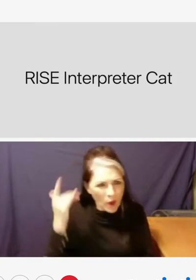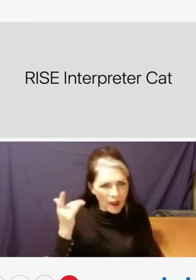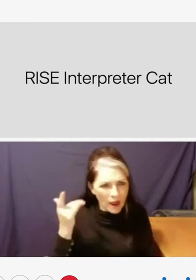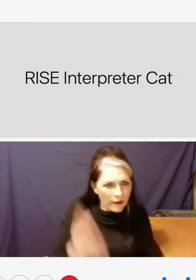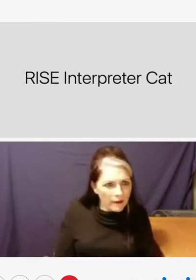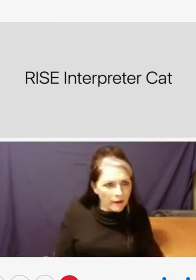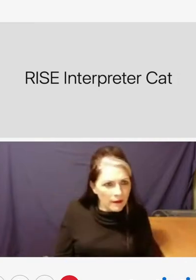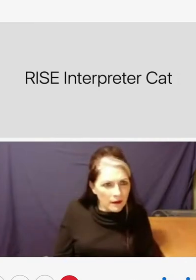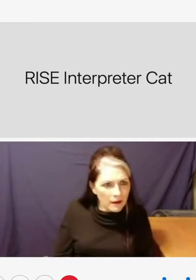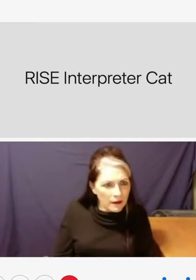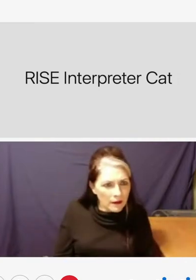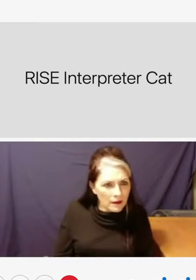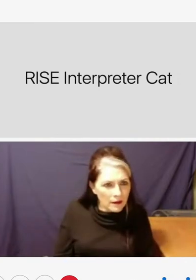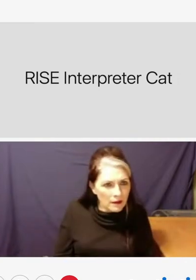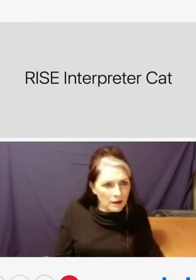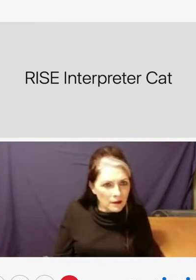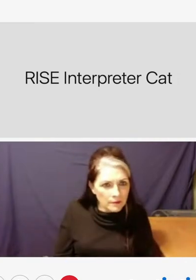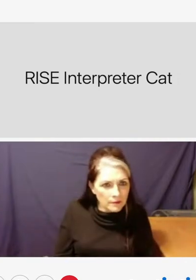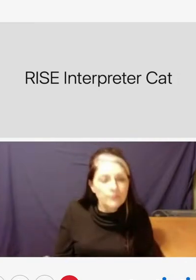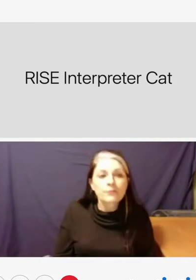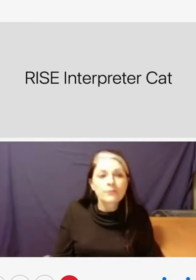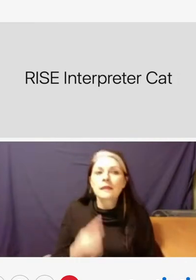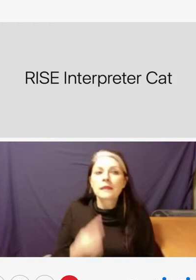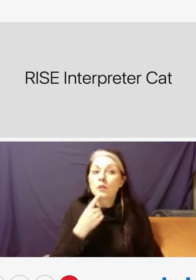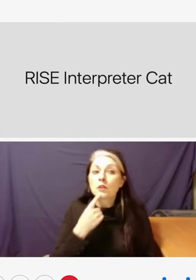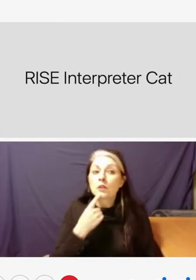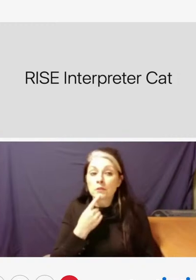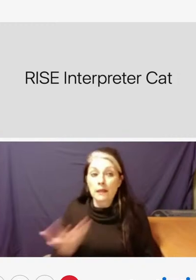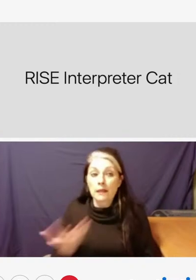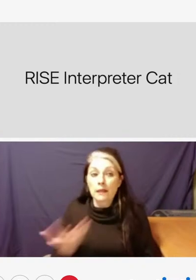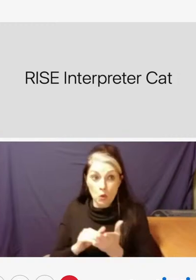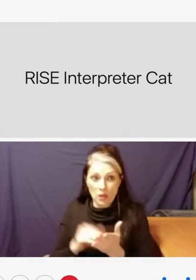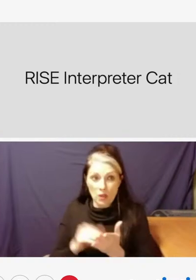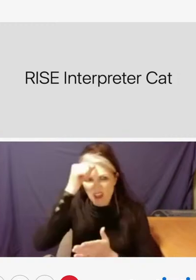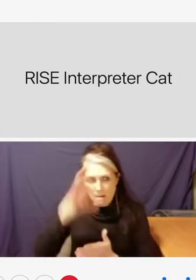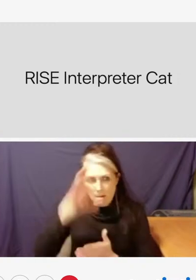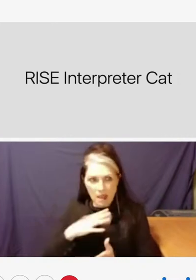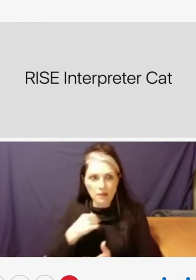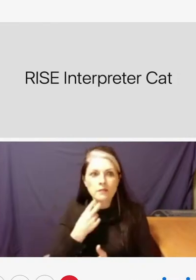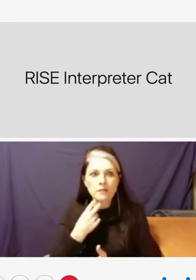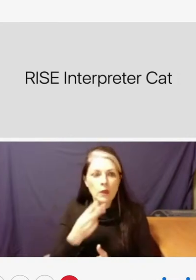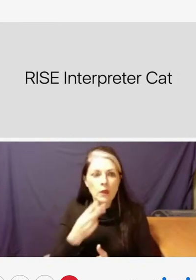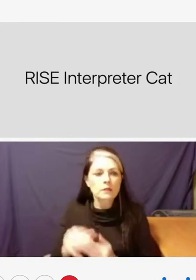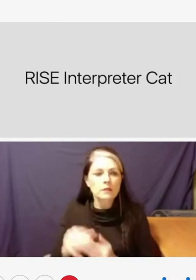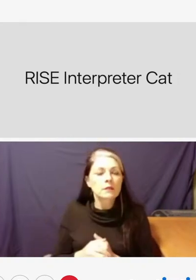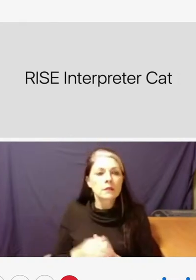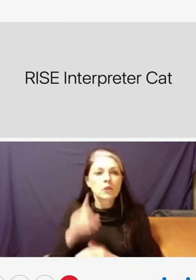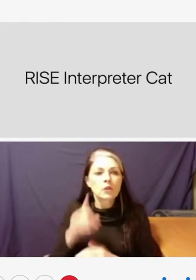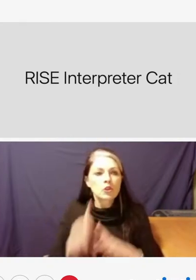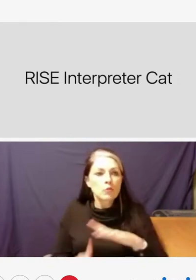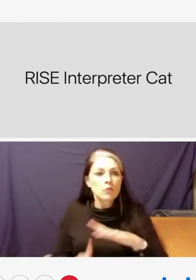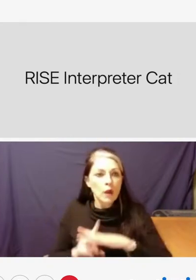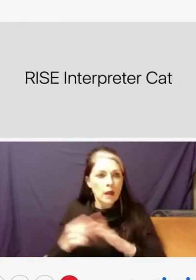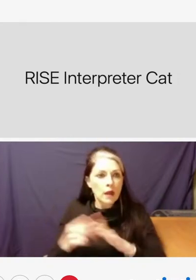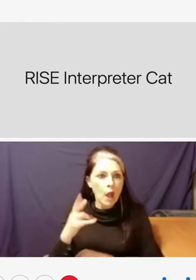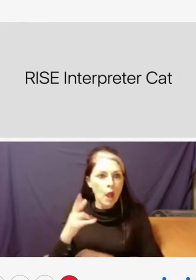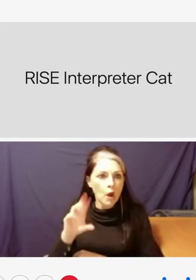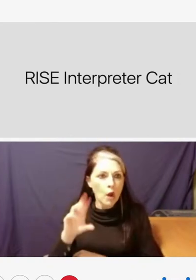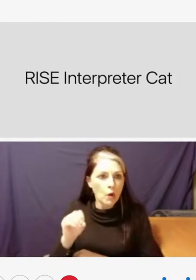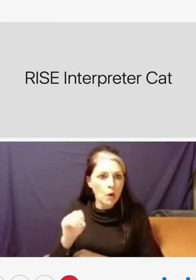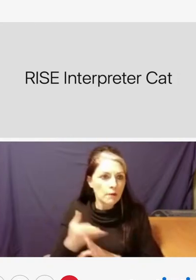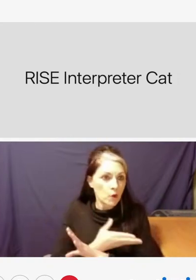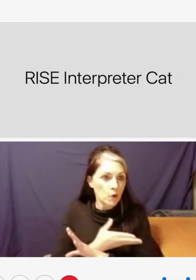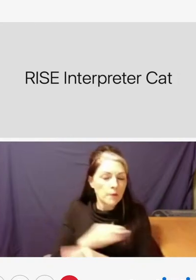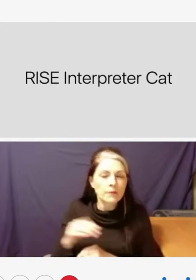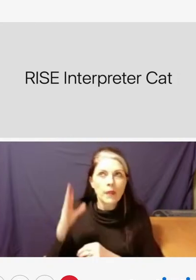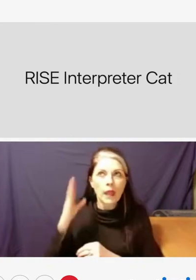question uh I think uh you brought this uh up Miss har in the past and I know that the IT department goes